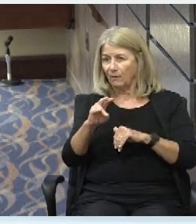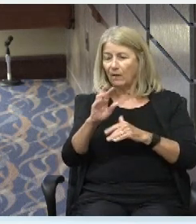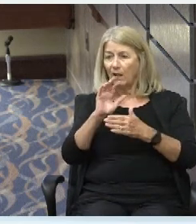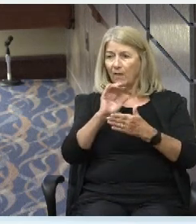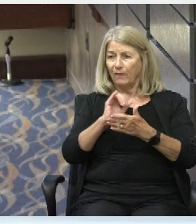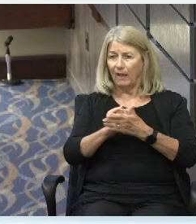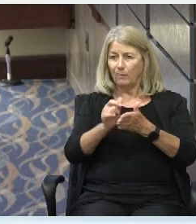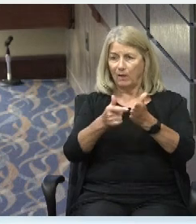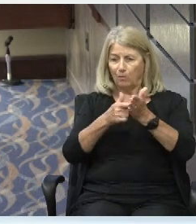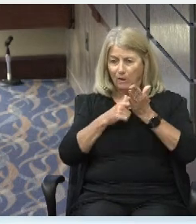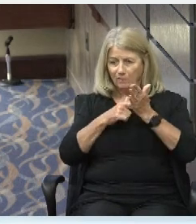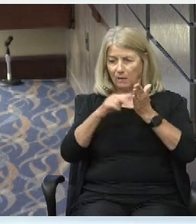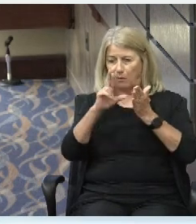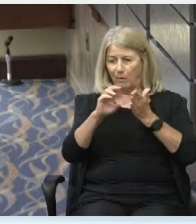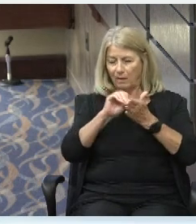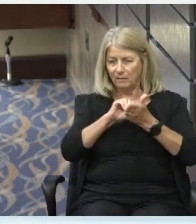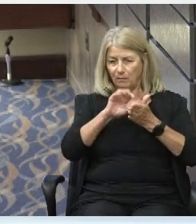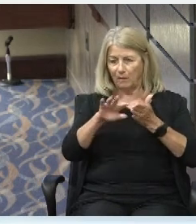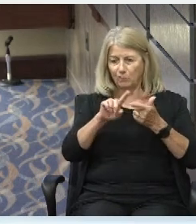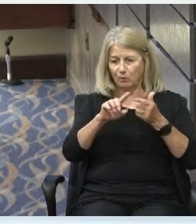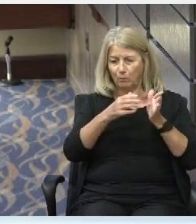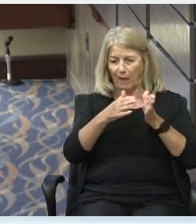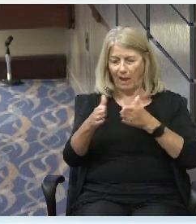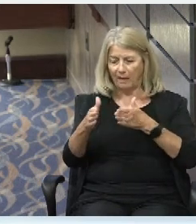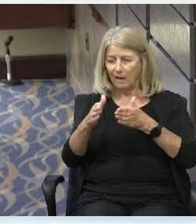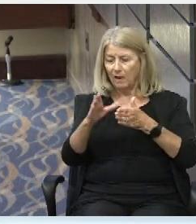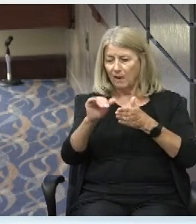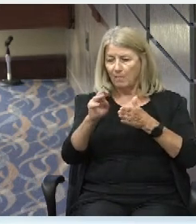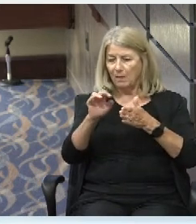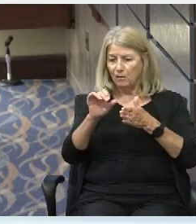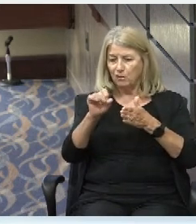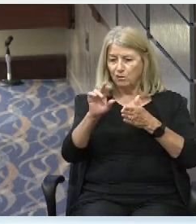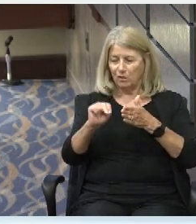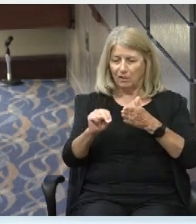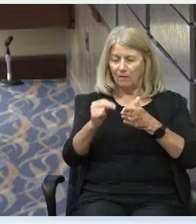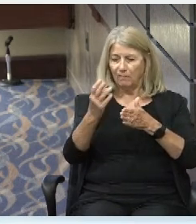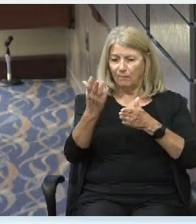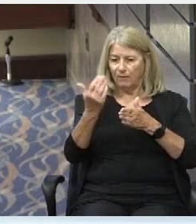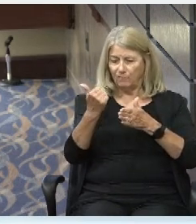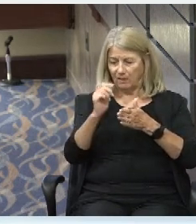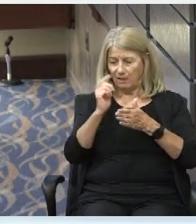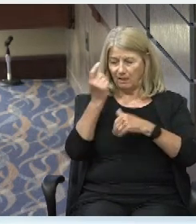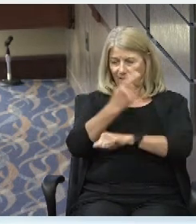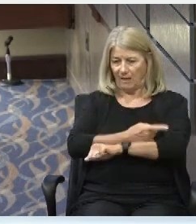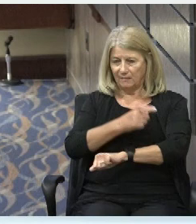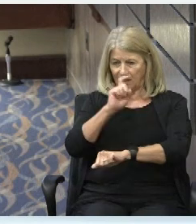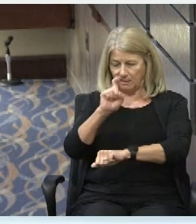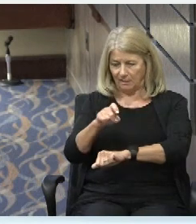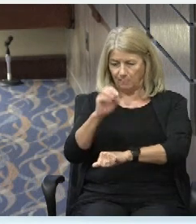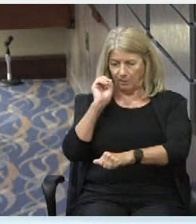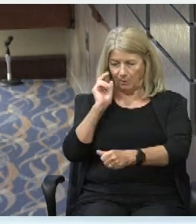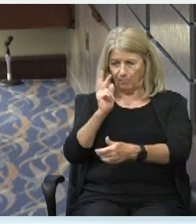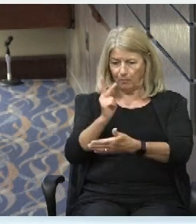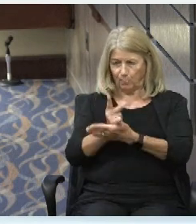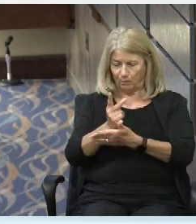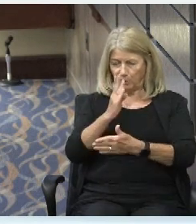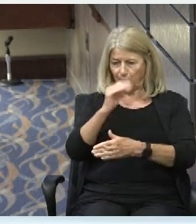resubmittal to the Plan Commission, requires them to act on it within 15 days, or it's deemed approved by the Plan